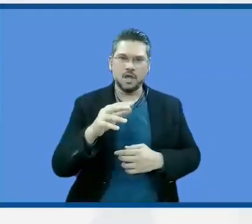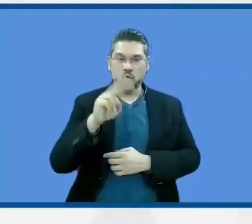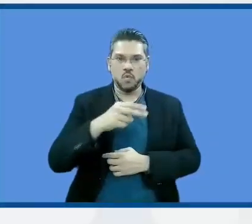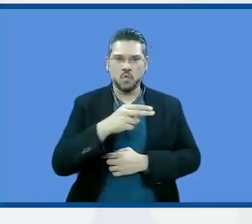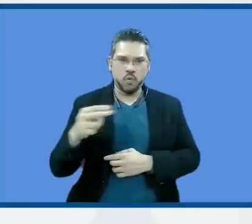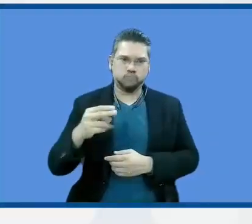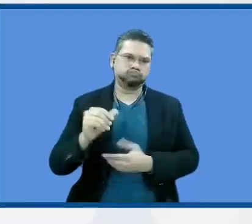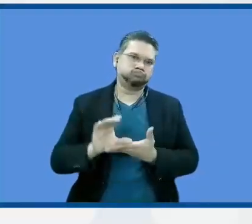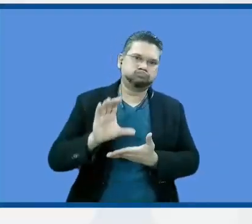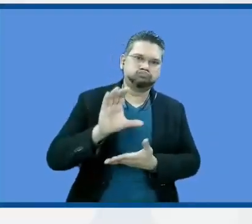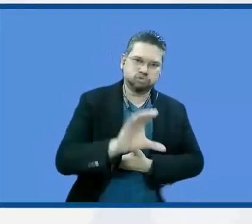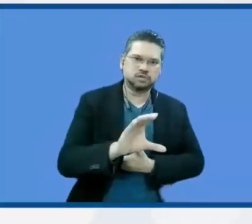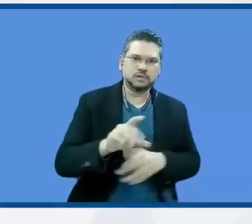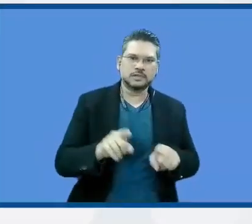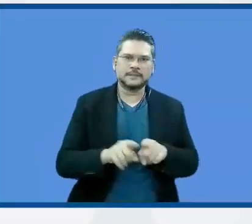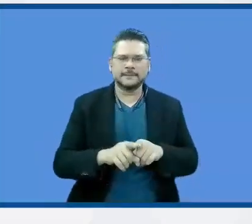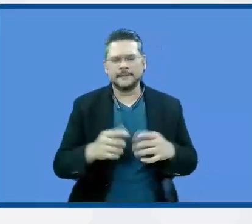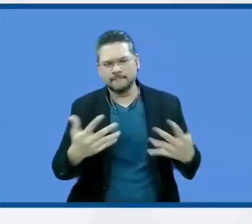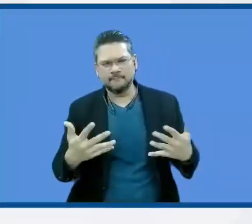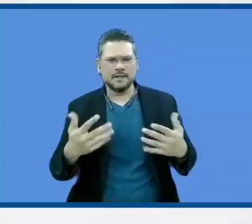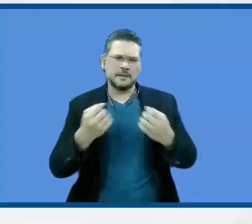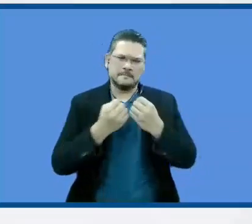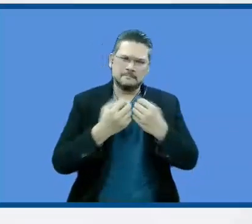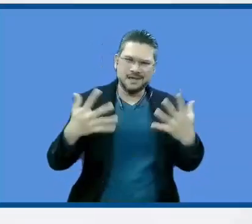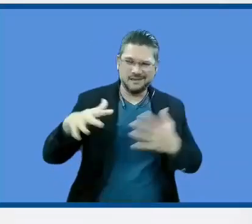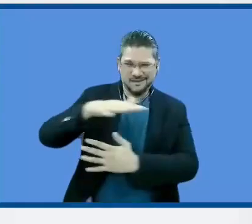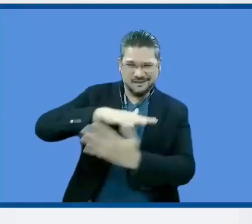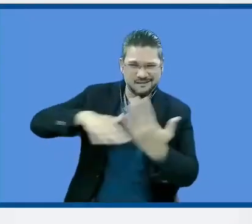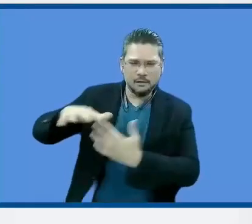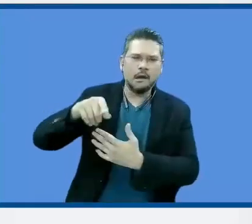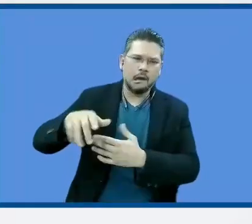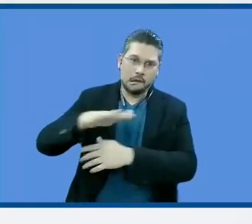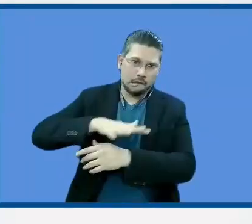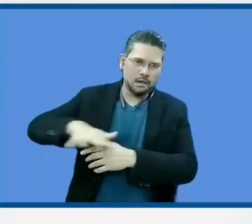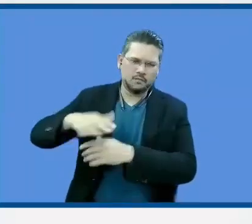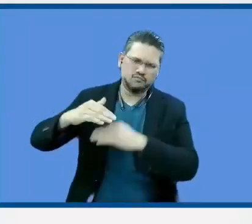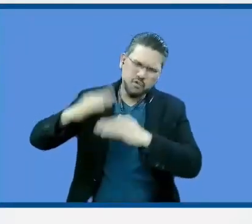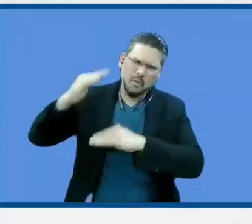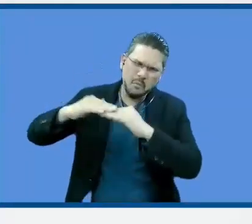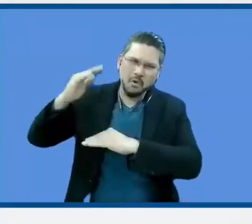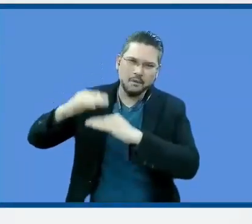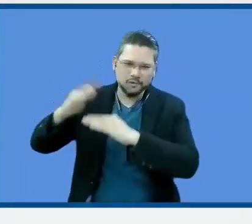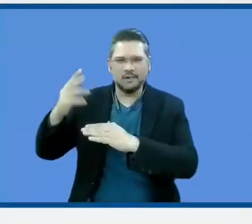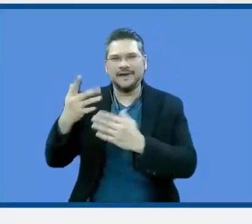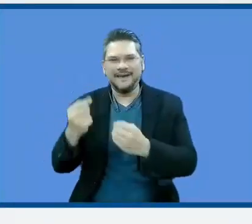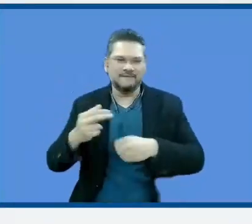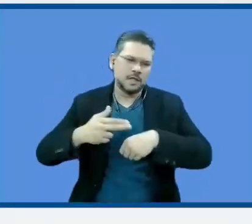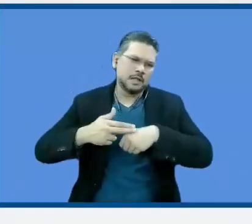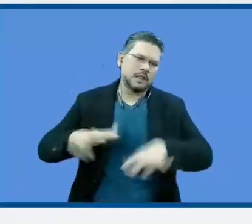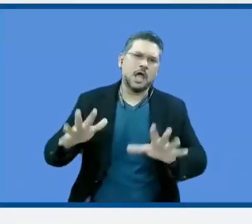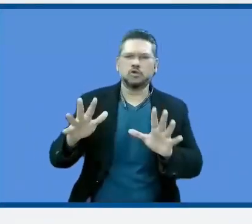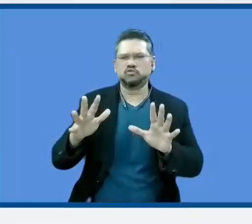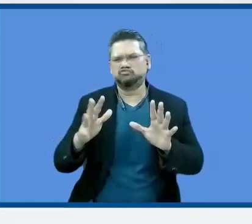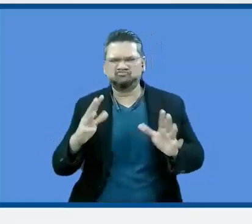fostering resilience in a region which is particularly exposed and increasingly exposed to all types of natural disasters, which are compounded